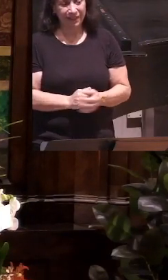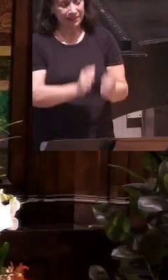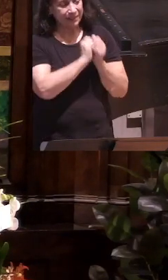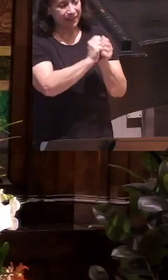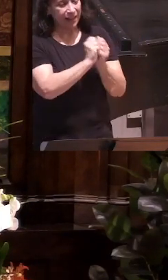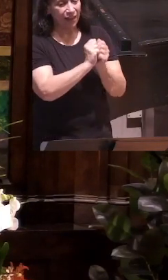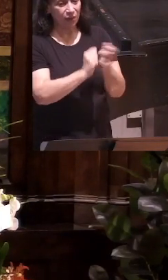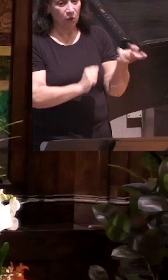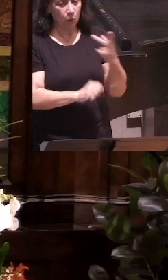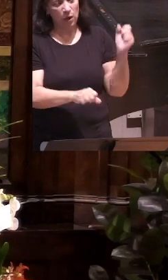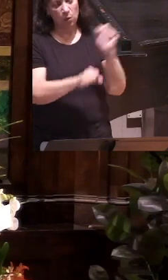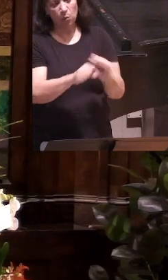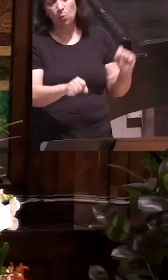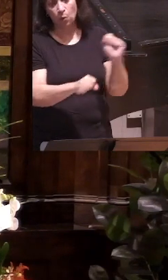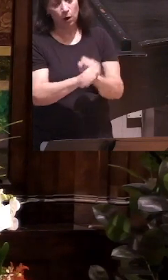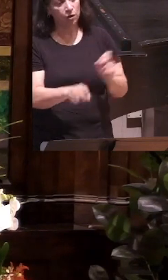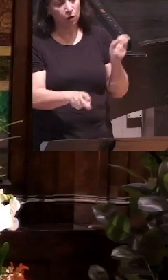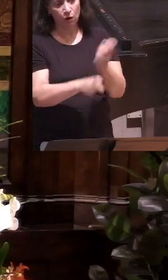Together we worked hard